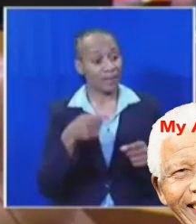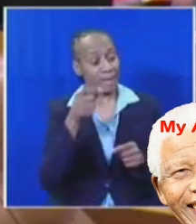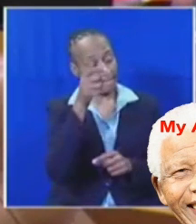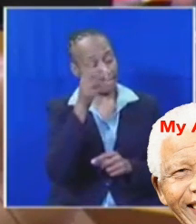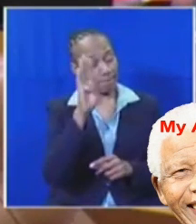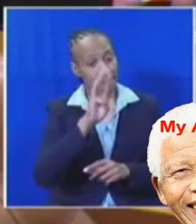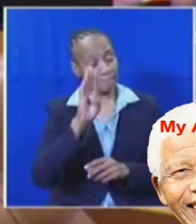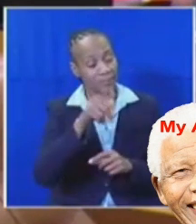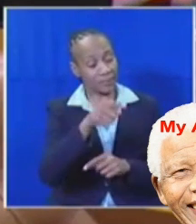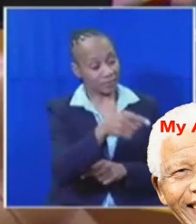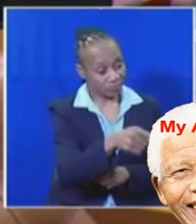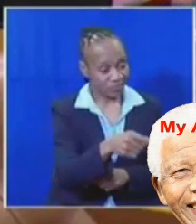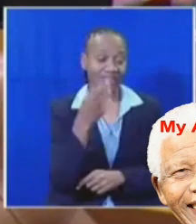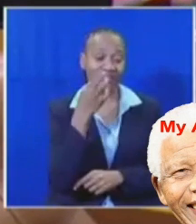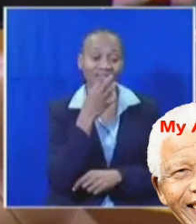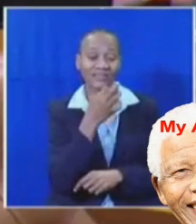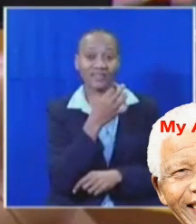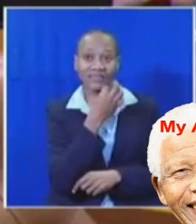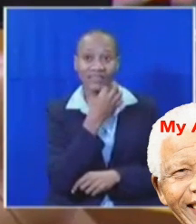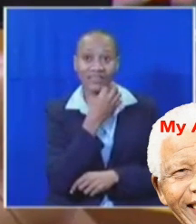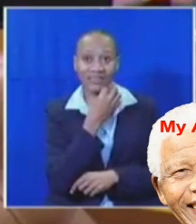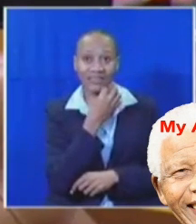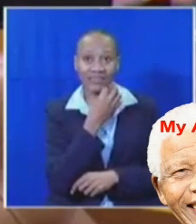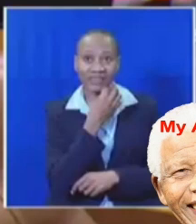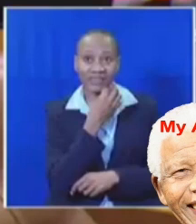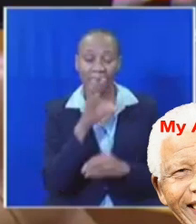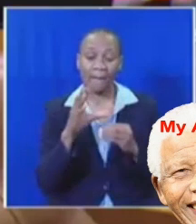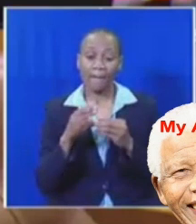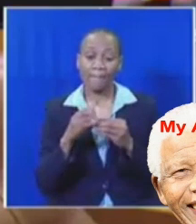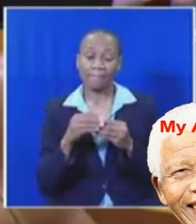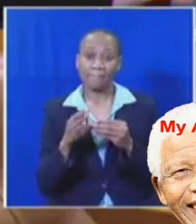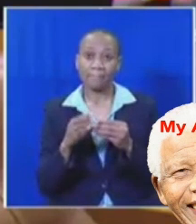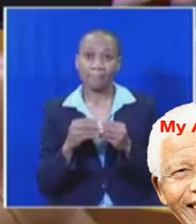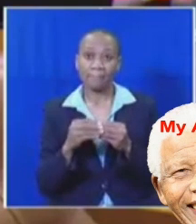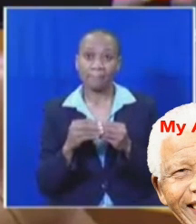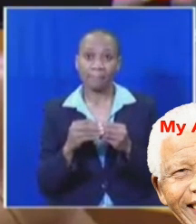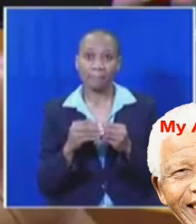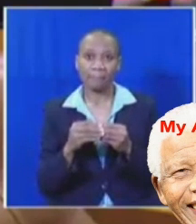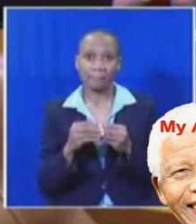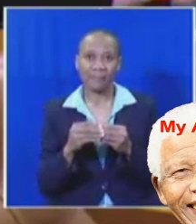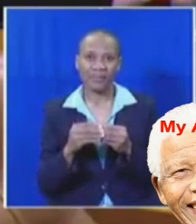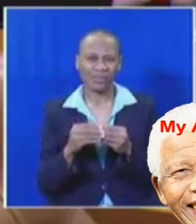to Honorable Makau's SCC. He must withdraw that. That's not CC.